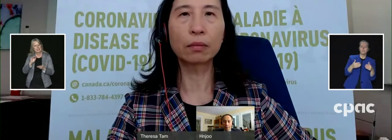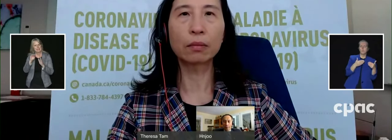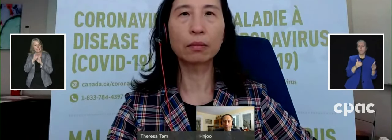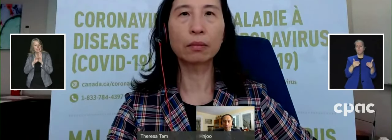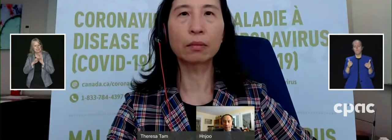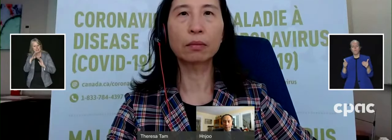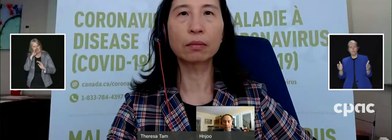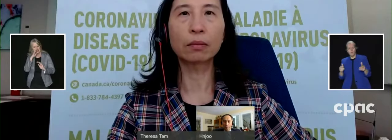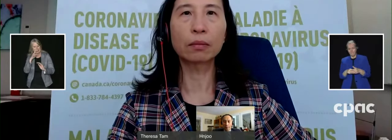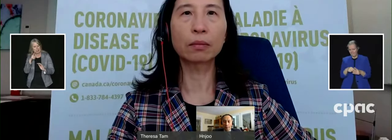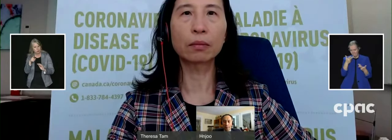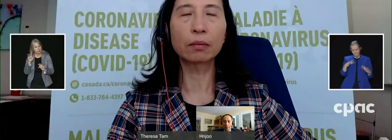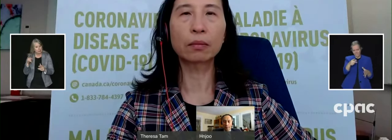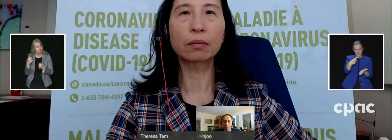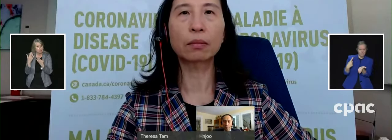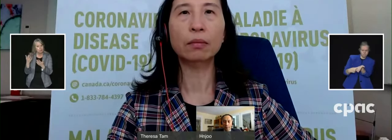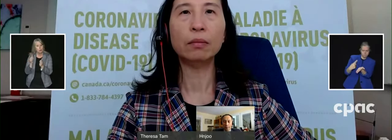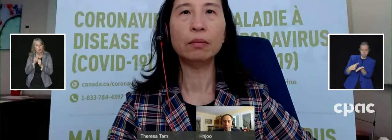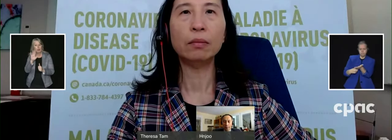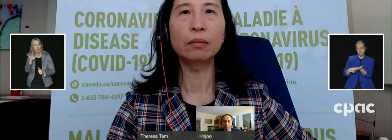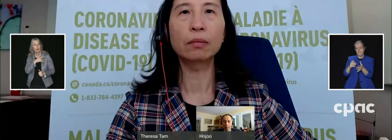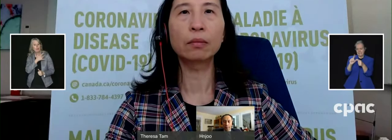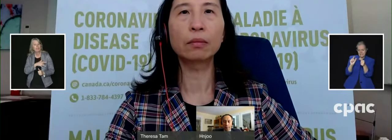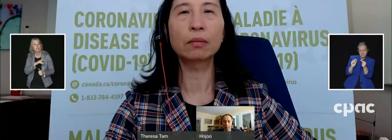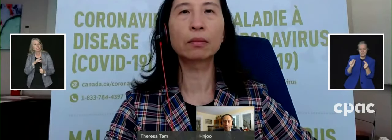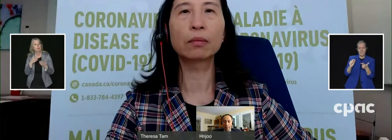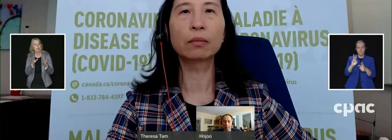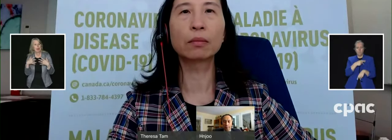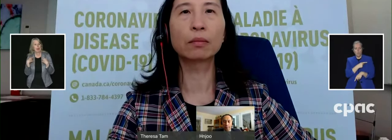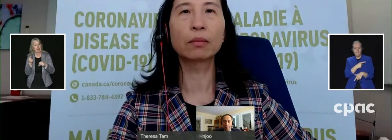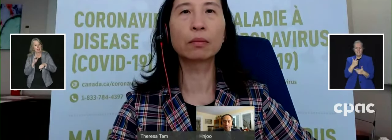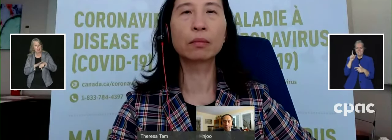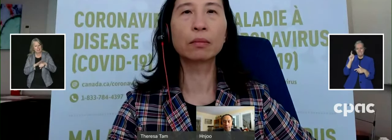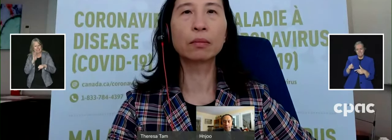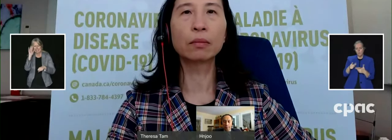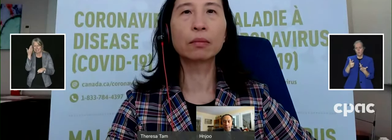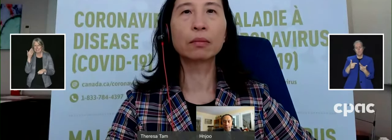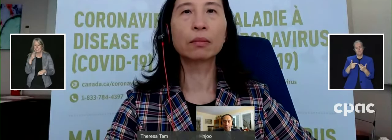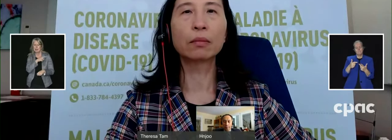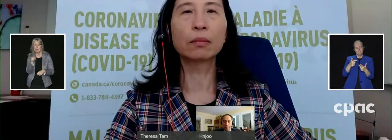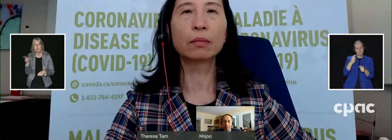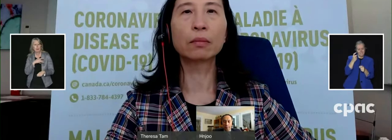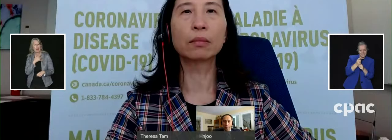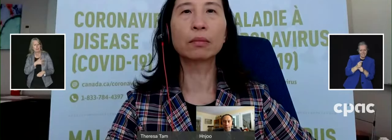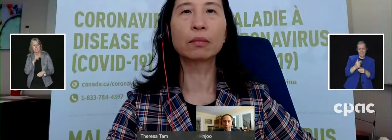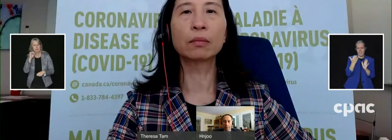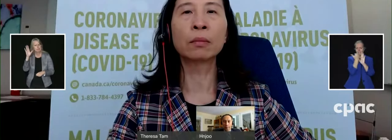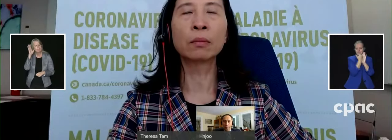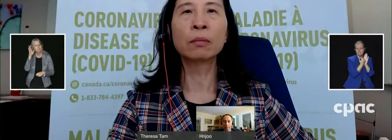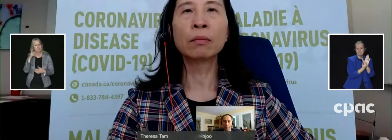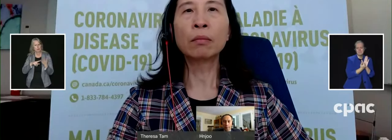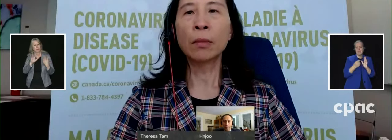have stronger restrictions at this point with your provincial colleagues? Because it does not seem like the provinces are listening to what you're saying.